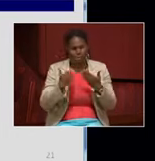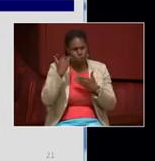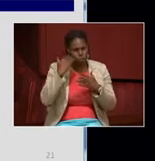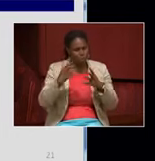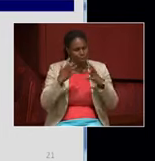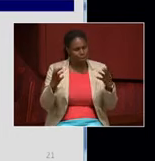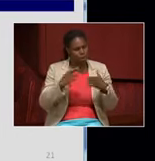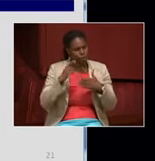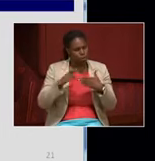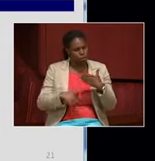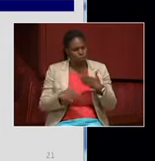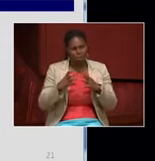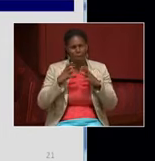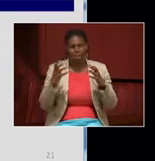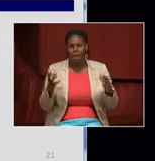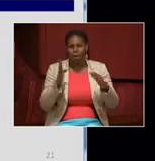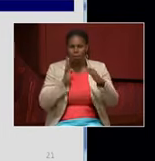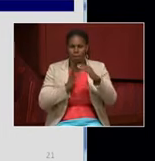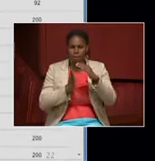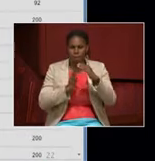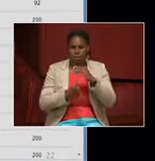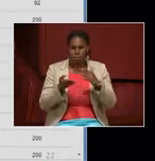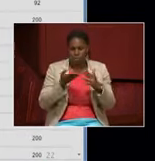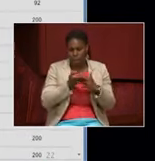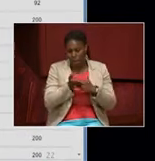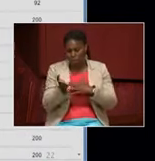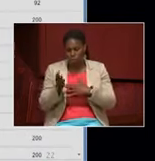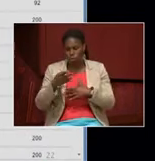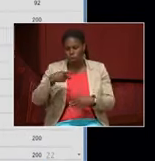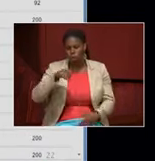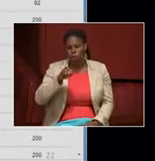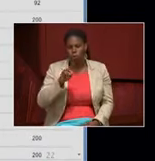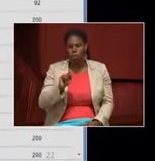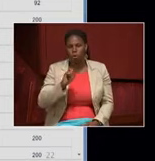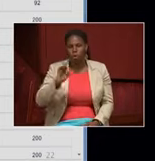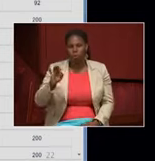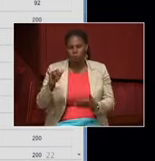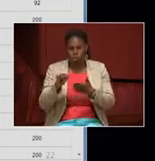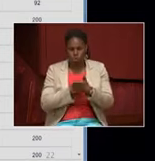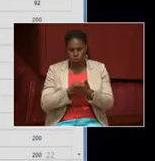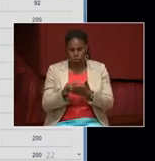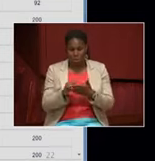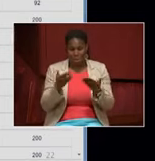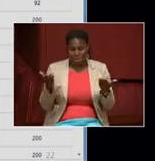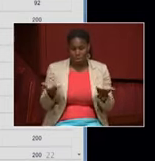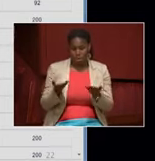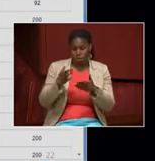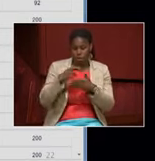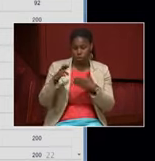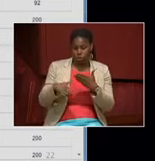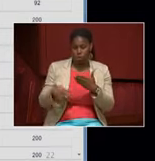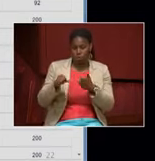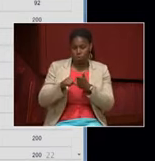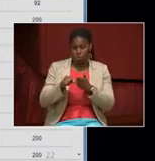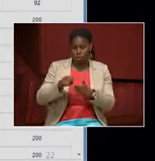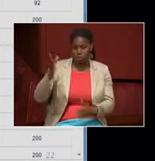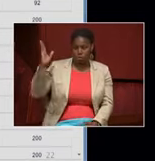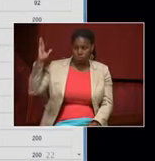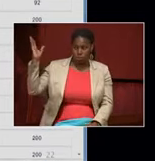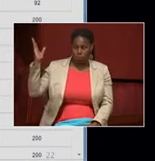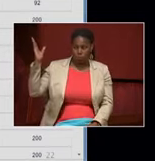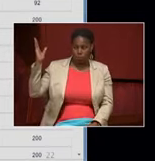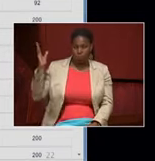lot of immigrants who came through the Port of New York. And here is our results page. The microfilm